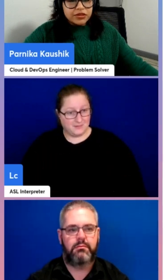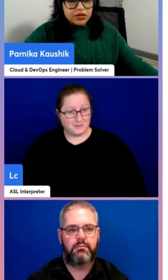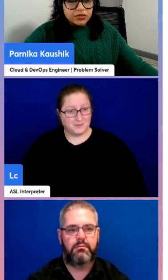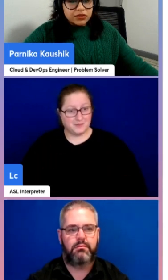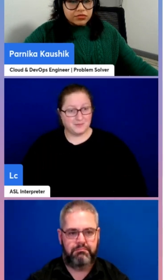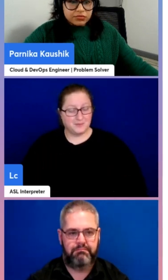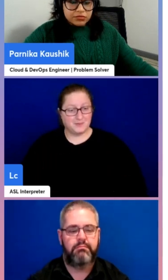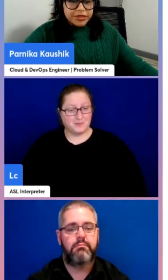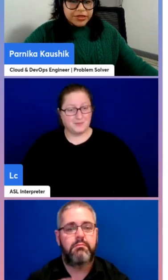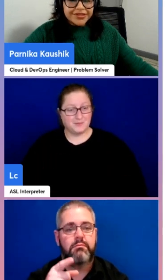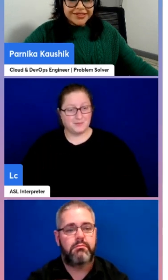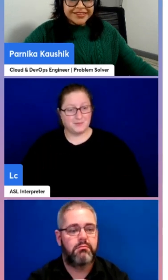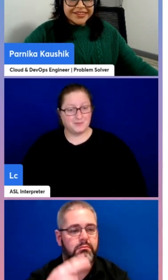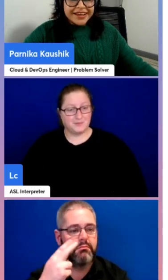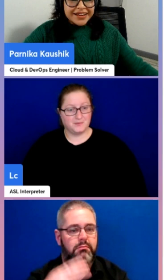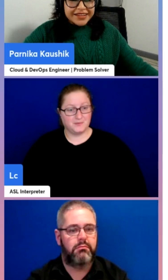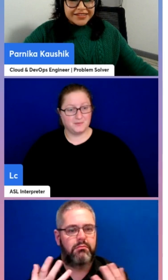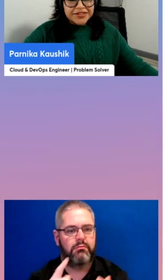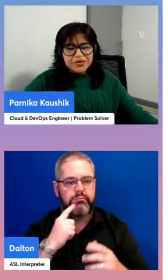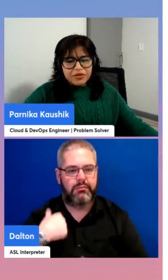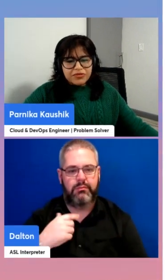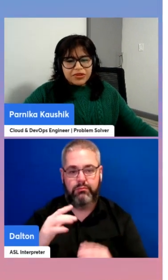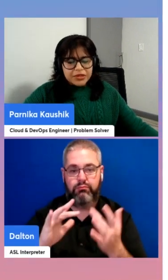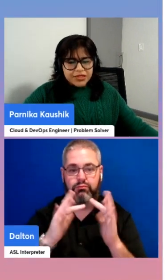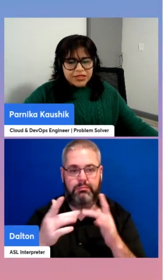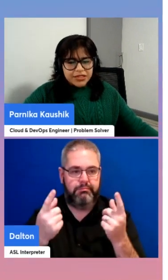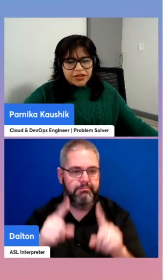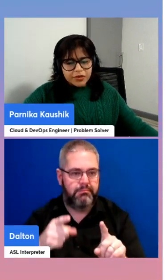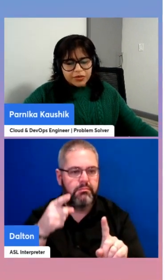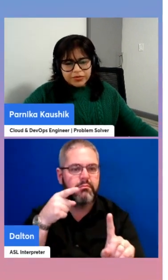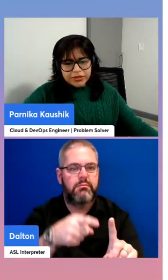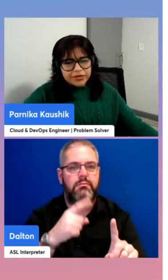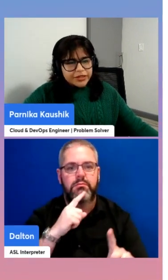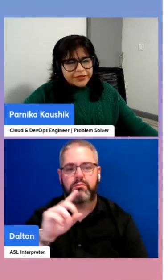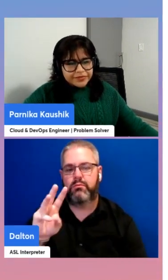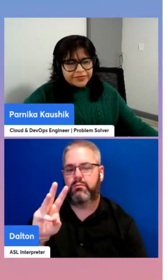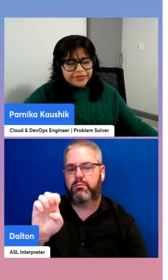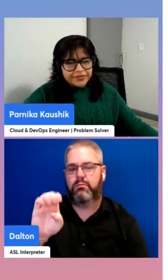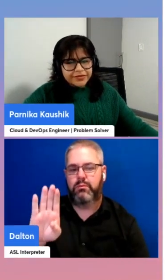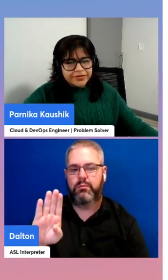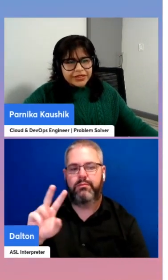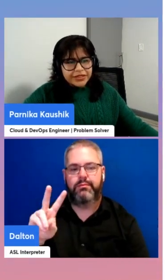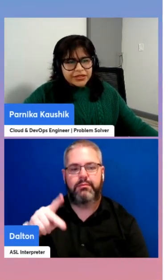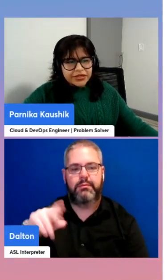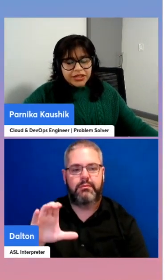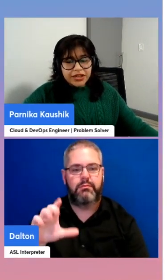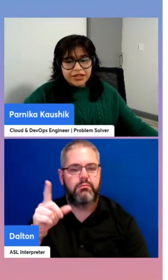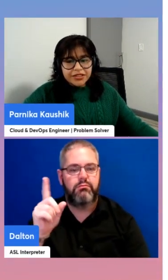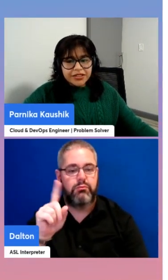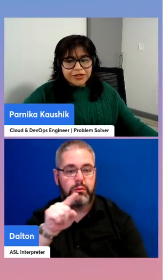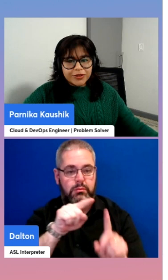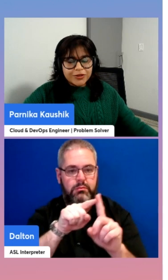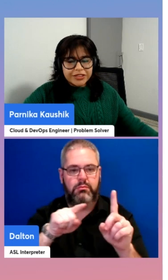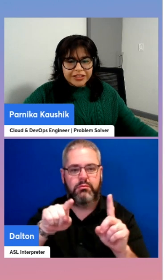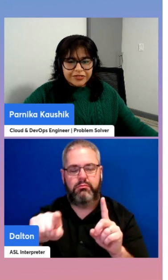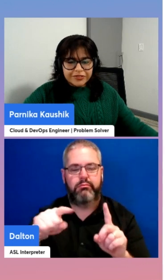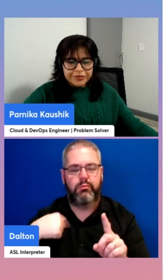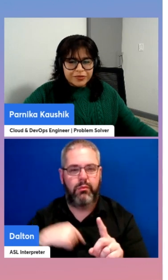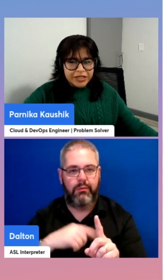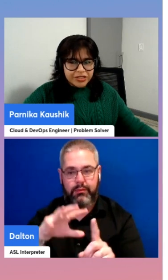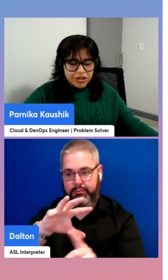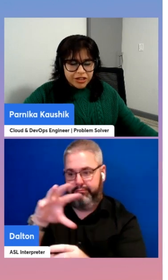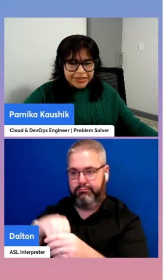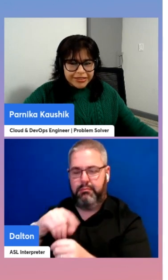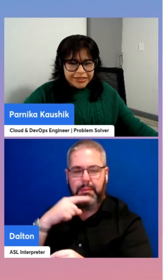that's called a web instance. It's under a web VPC under the public subnet. This kind of concludes the end